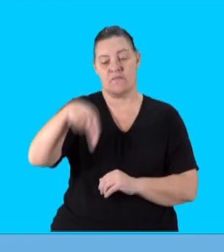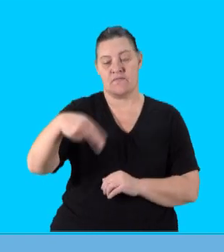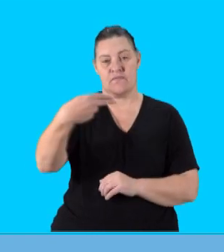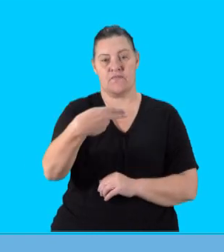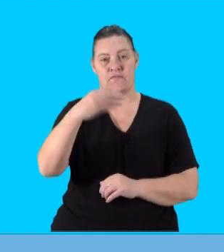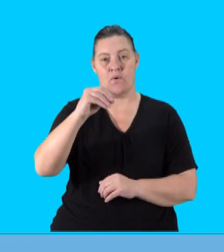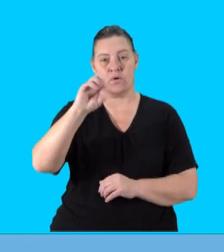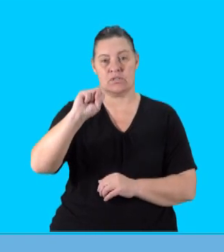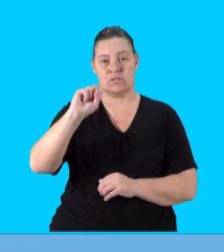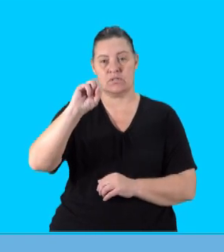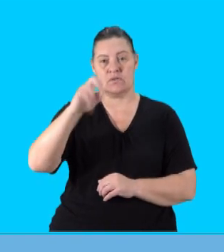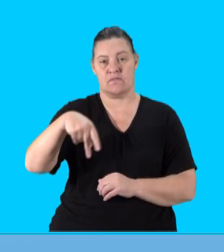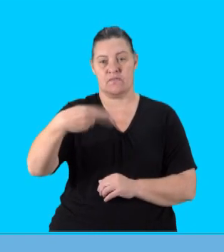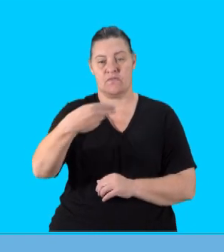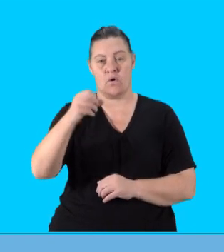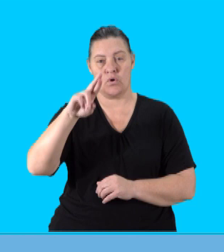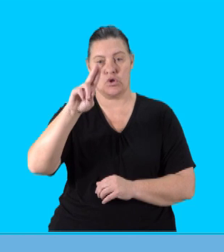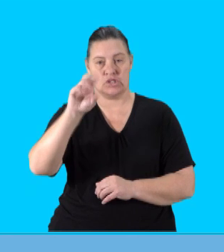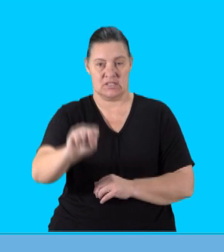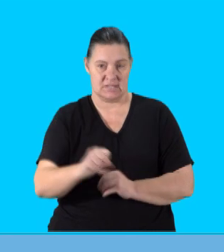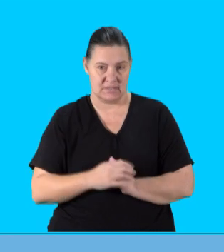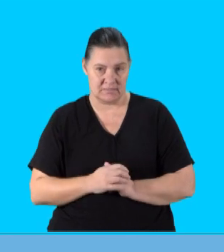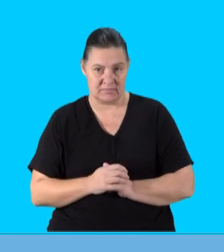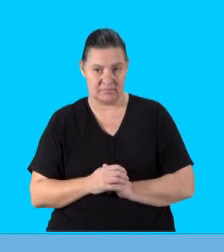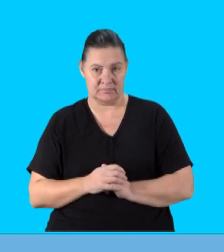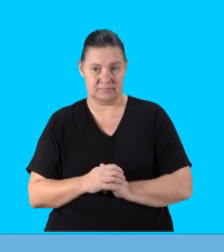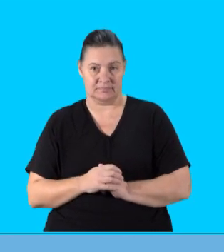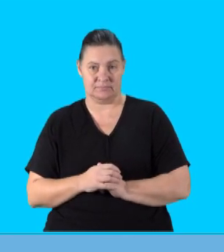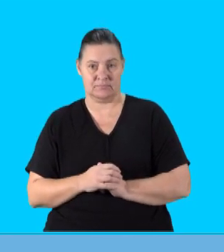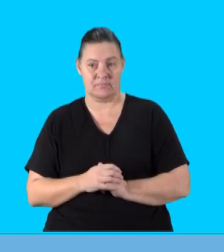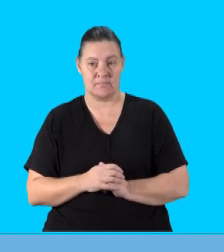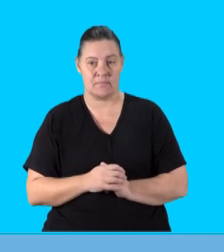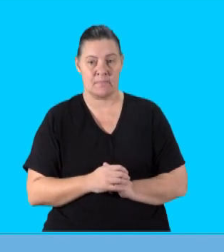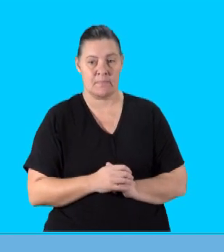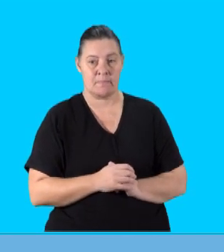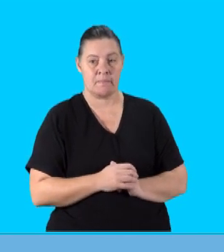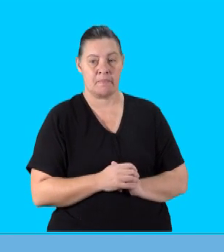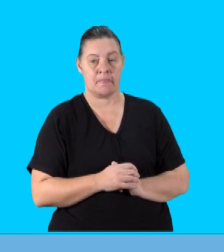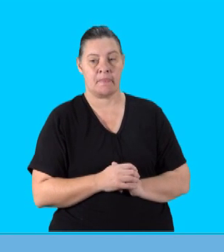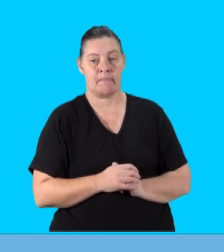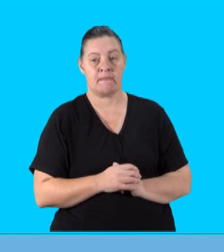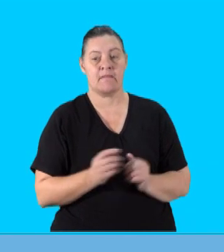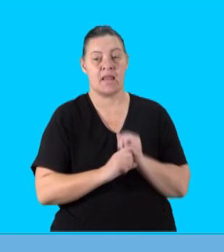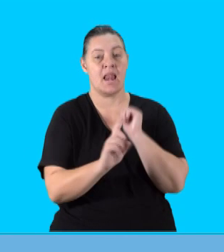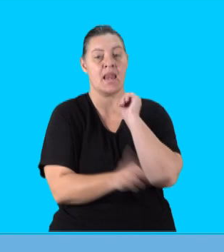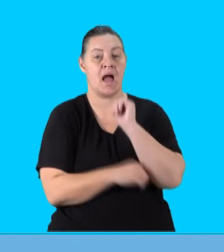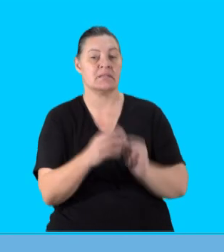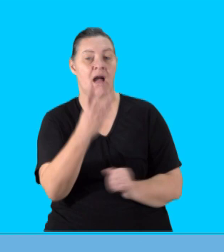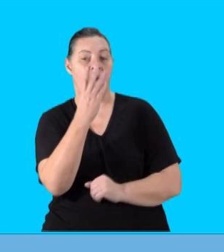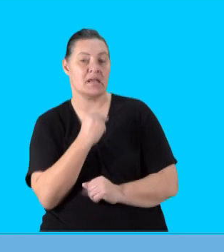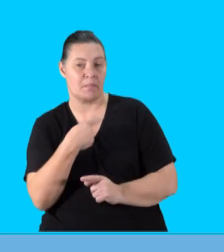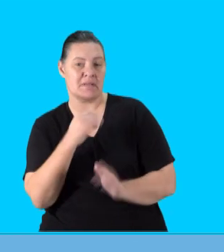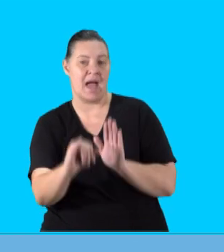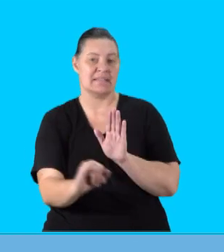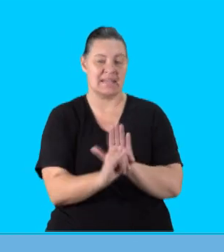phosphorus. Right, then the last one here is asking us